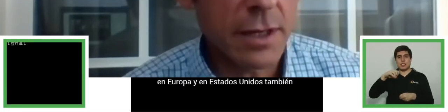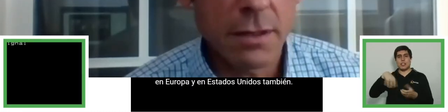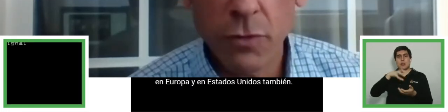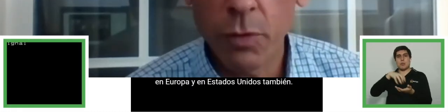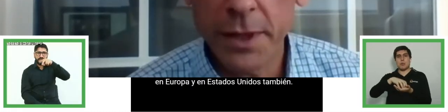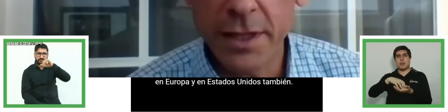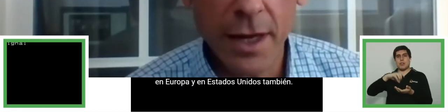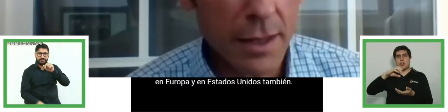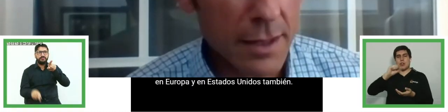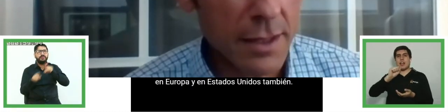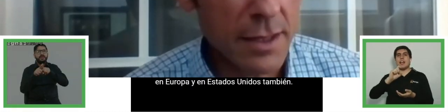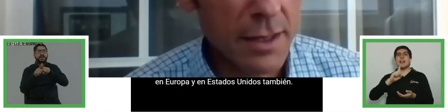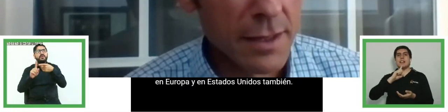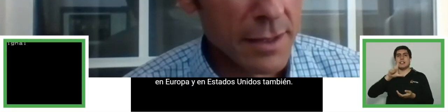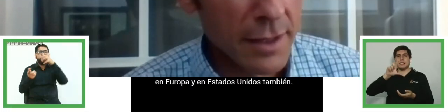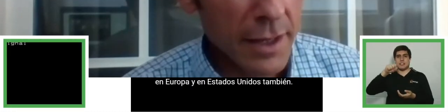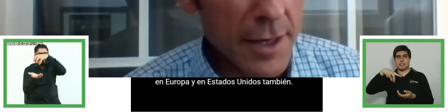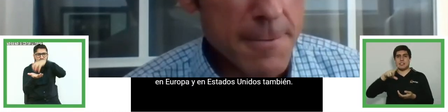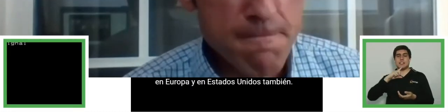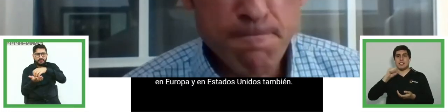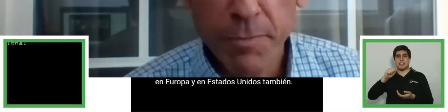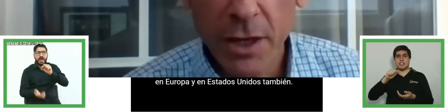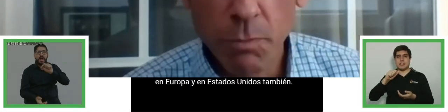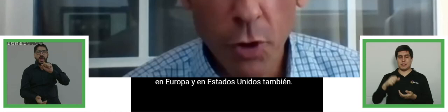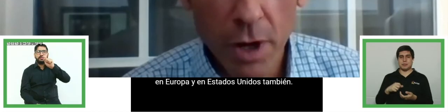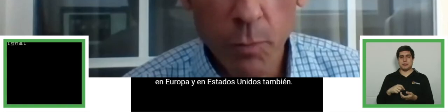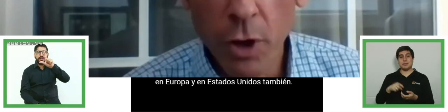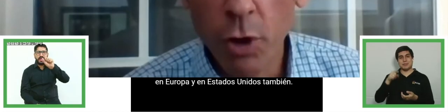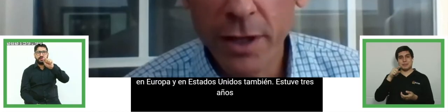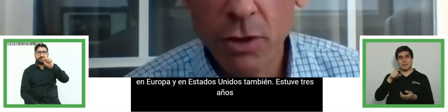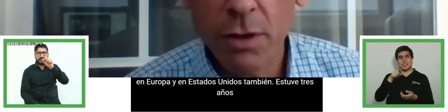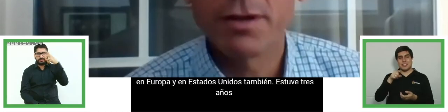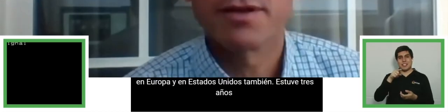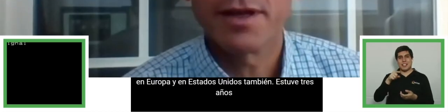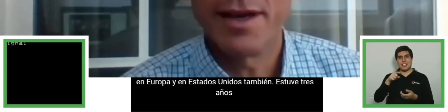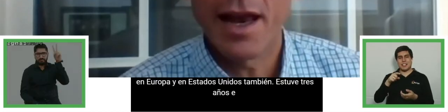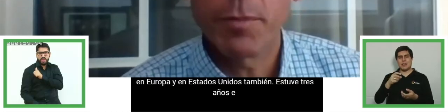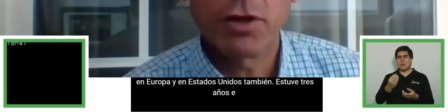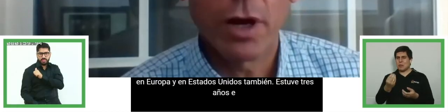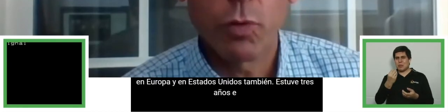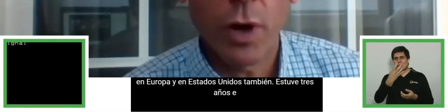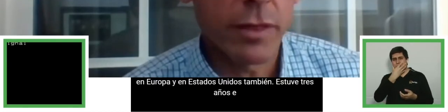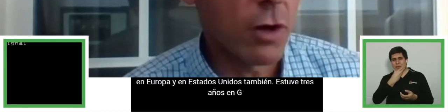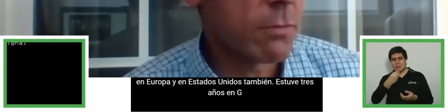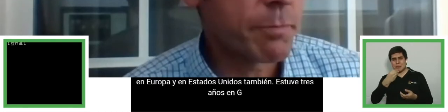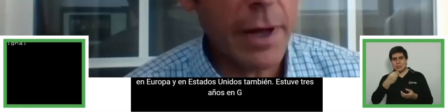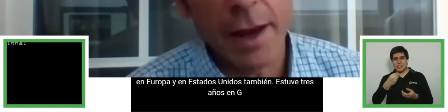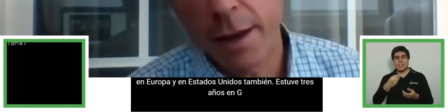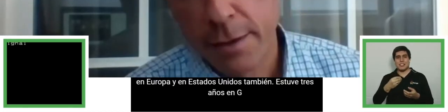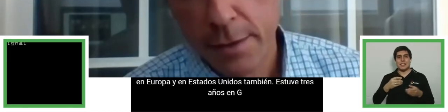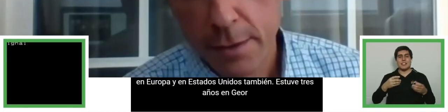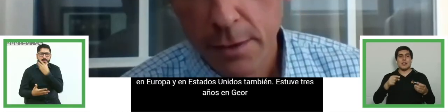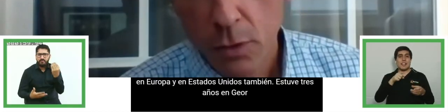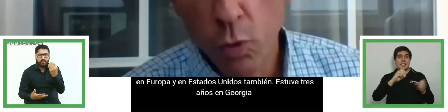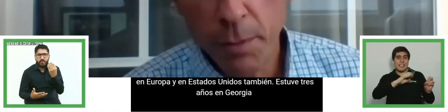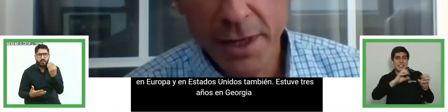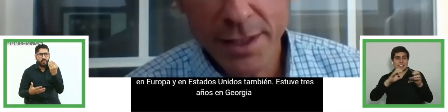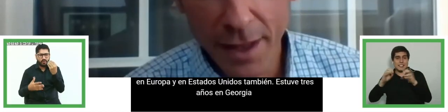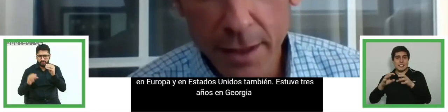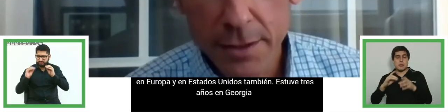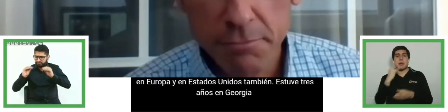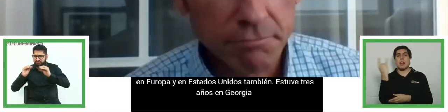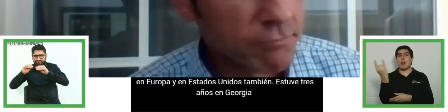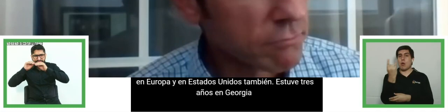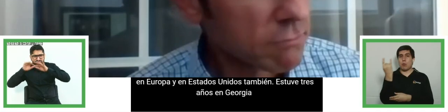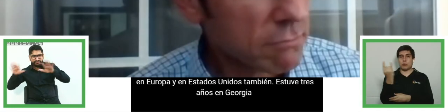there, in a very beautiful program regarding education for universities.